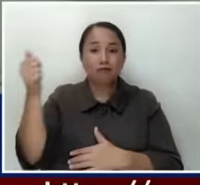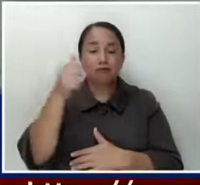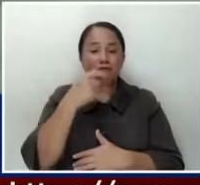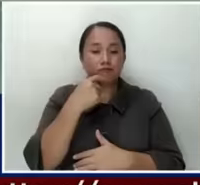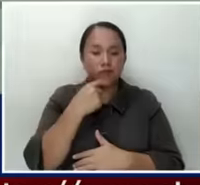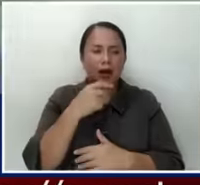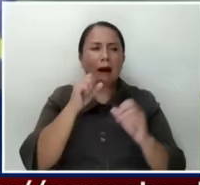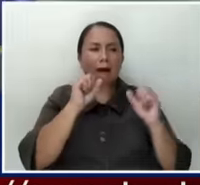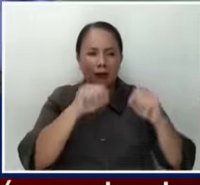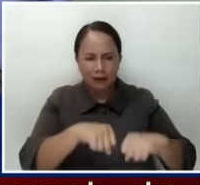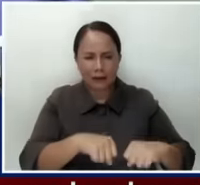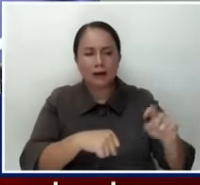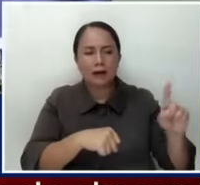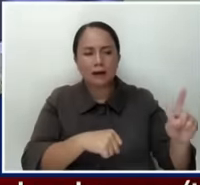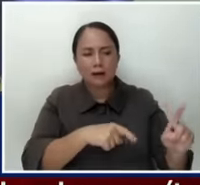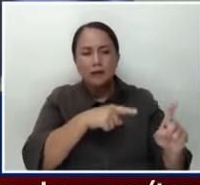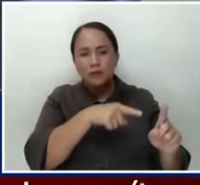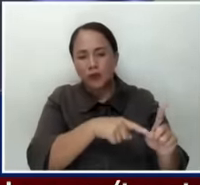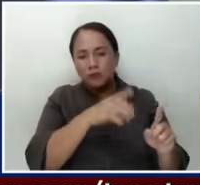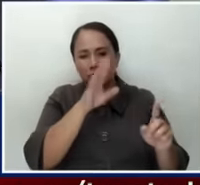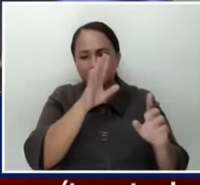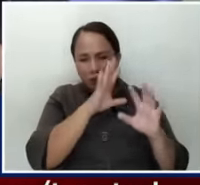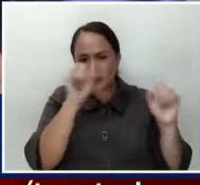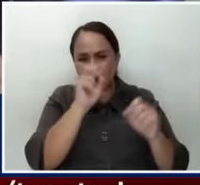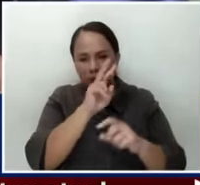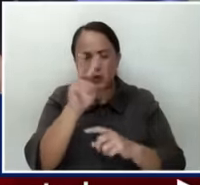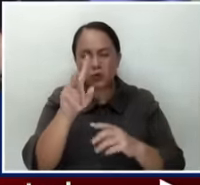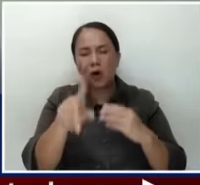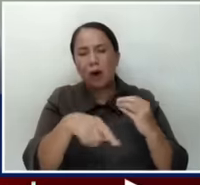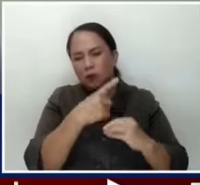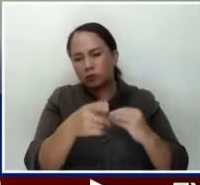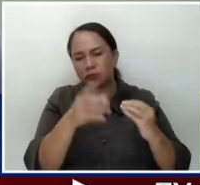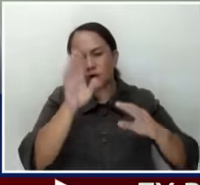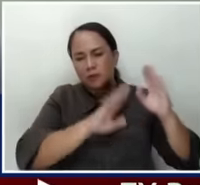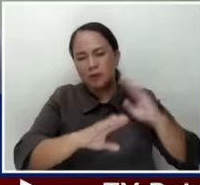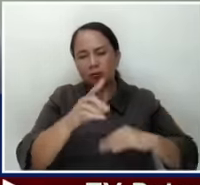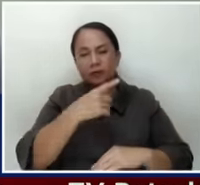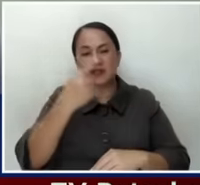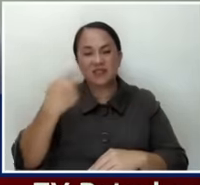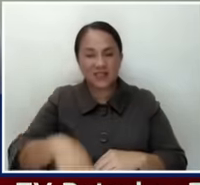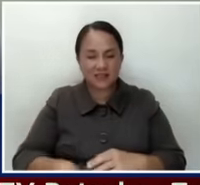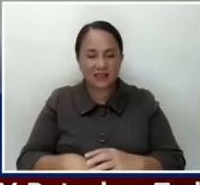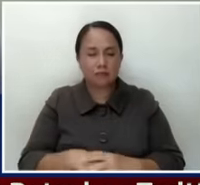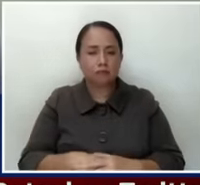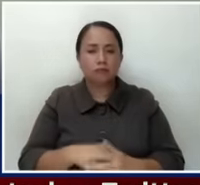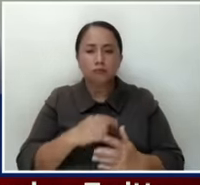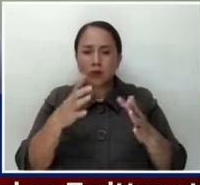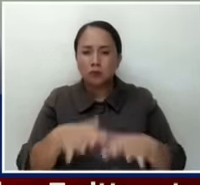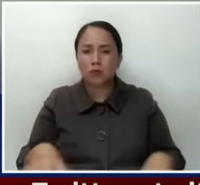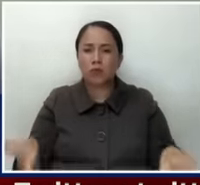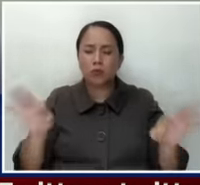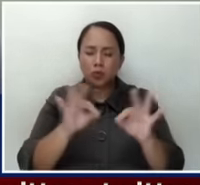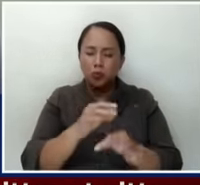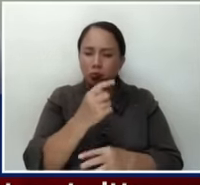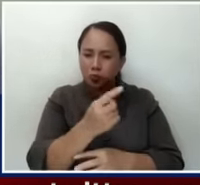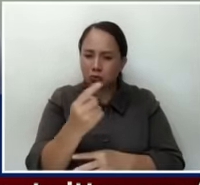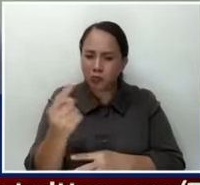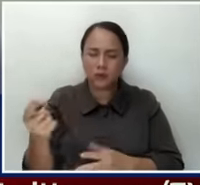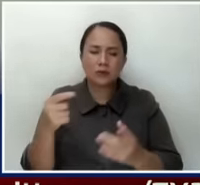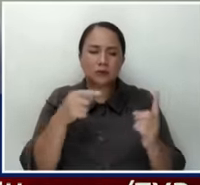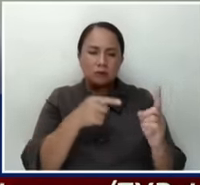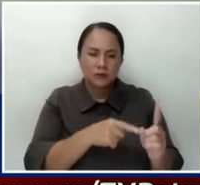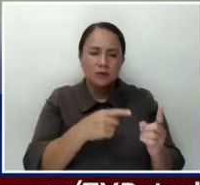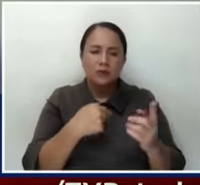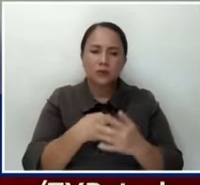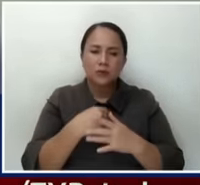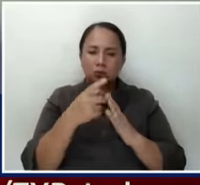ang paninindigan ni Pangulo Marcos sa issue sa China. I believe it to be very important that each and everyone adheres to the